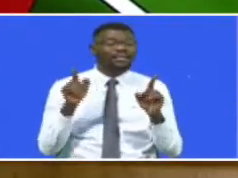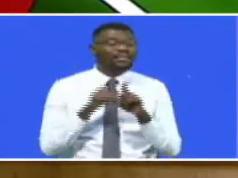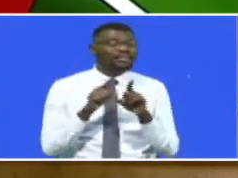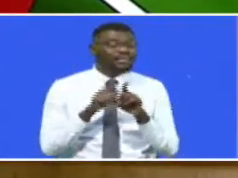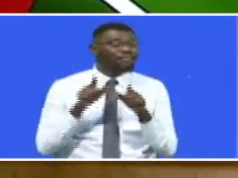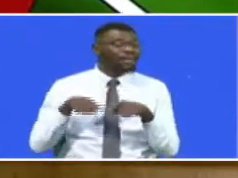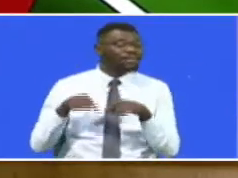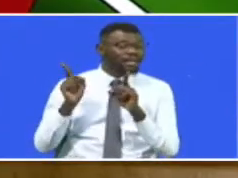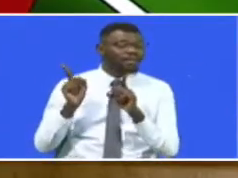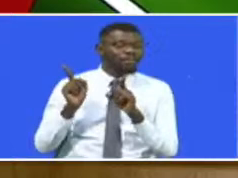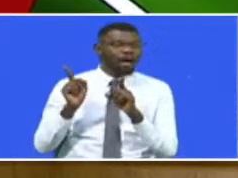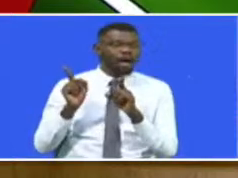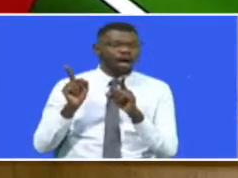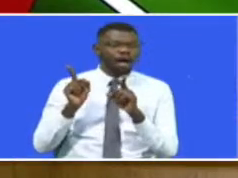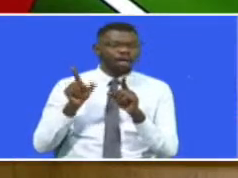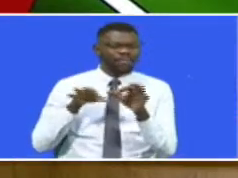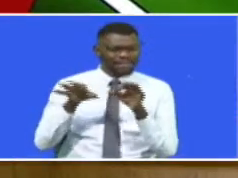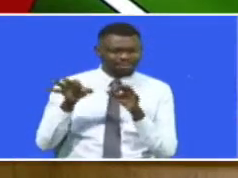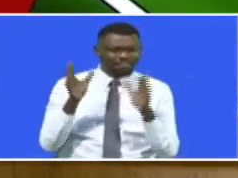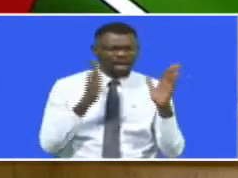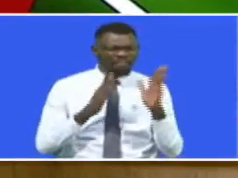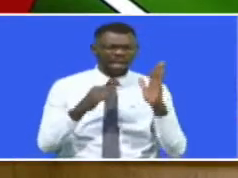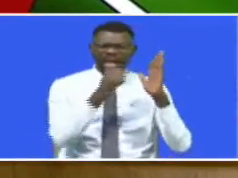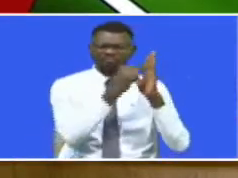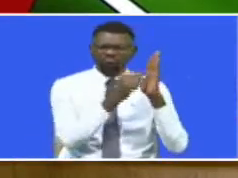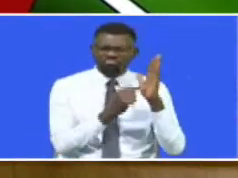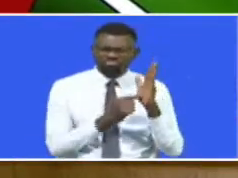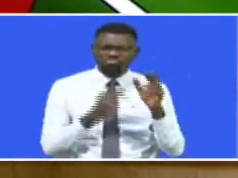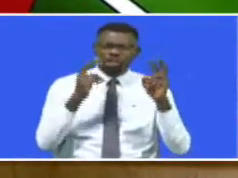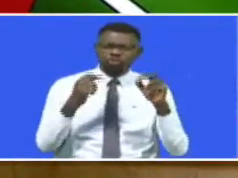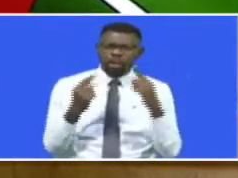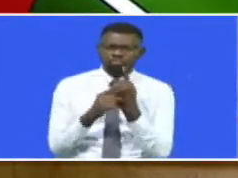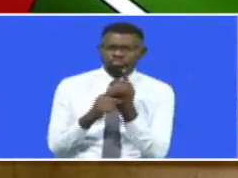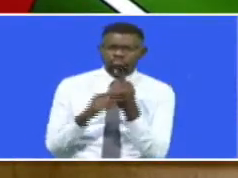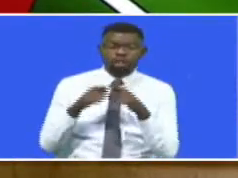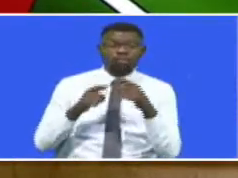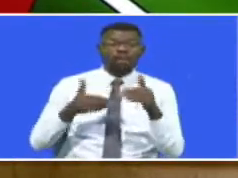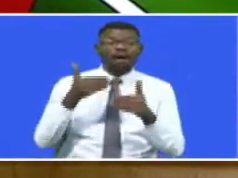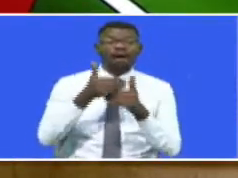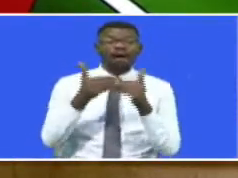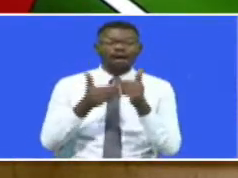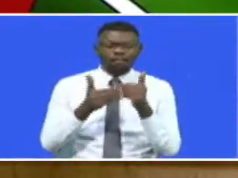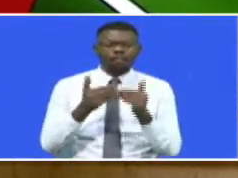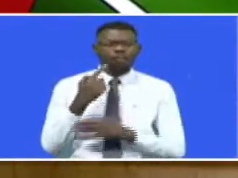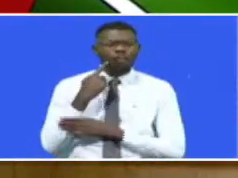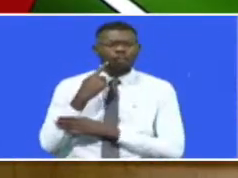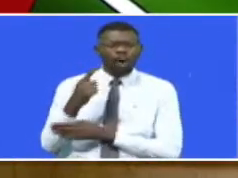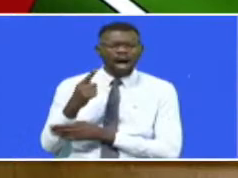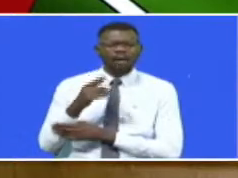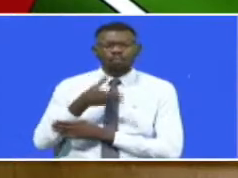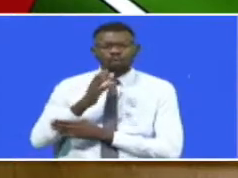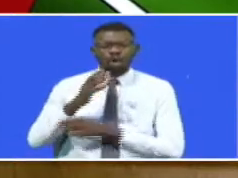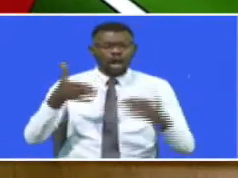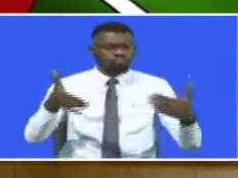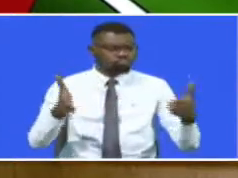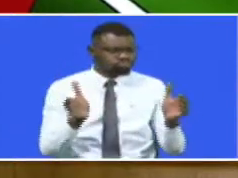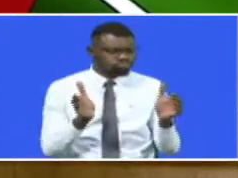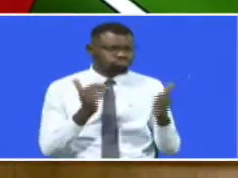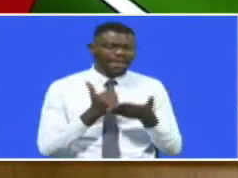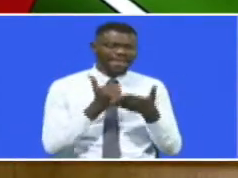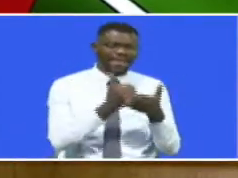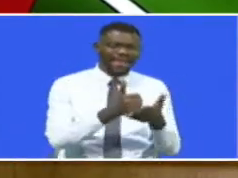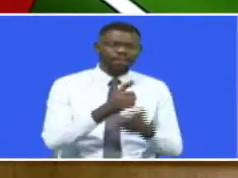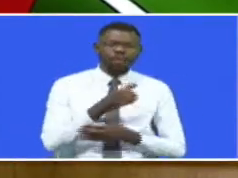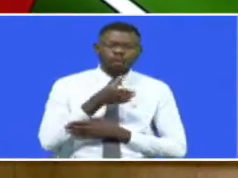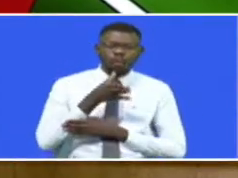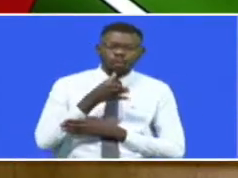the opportunity to outline his plan on a number of issues, among them the construction of 100 dams across the country to boost irrigation and to